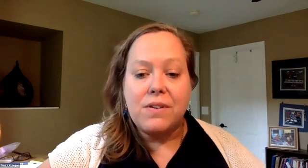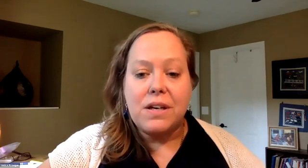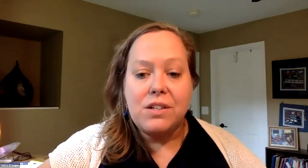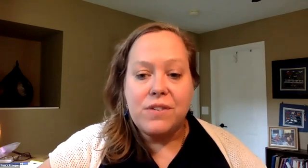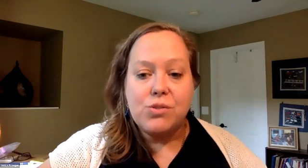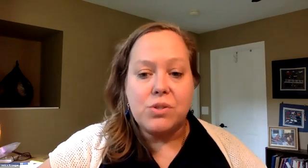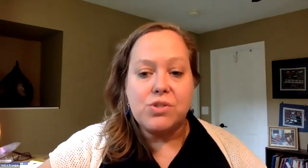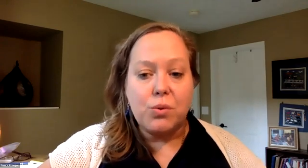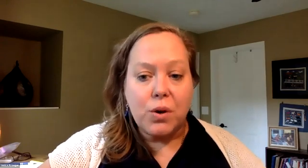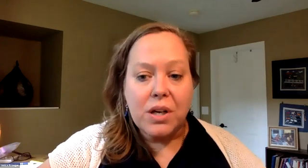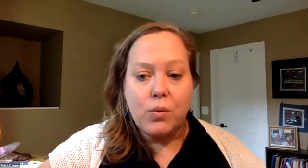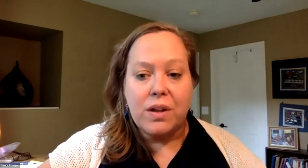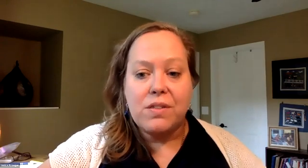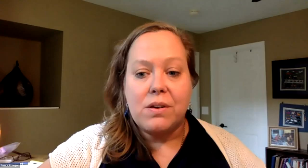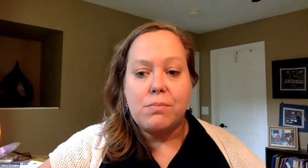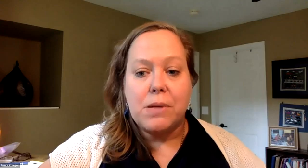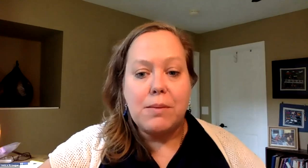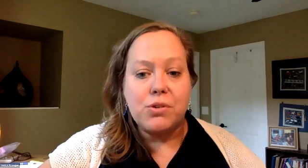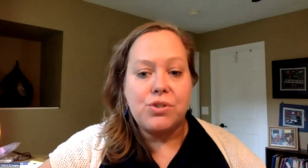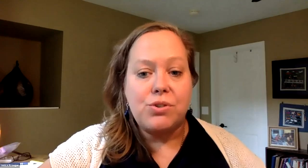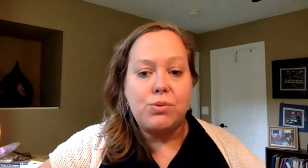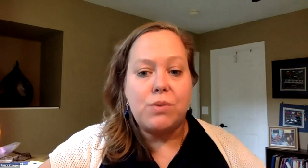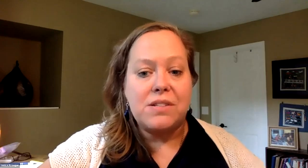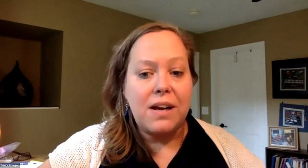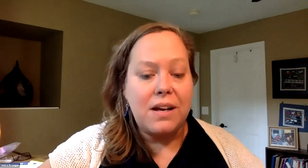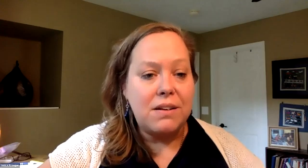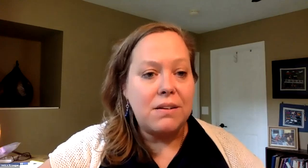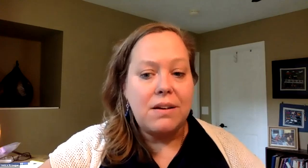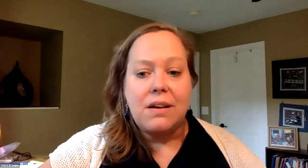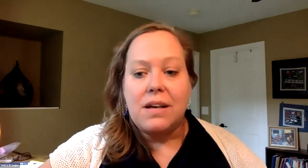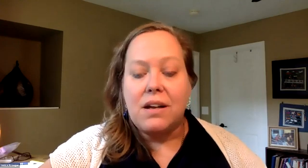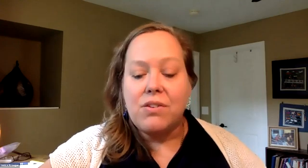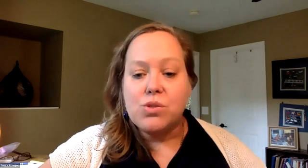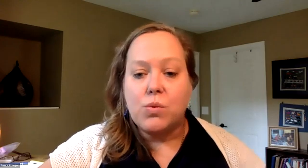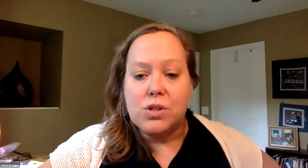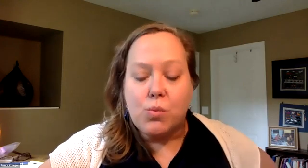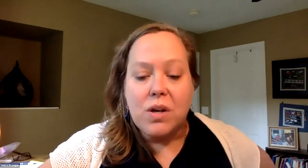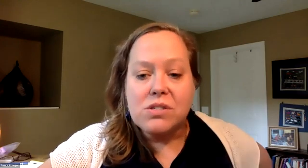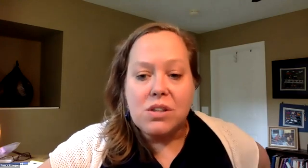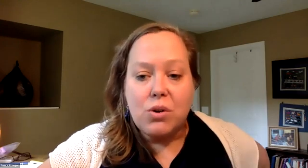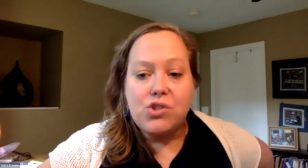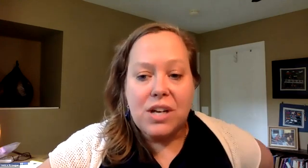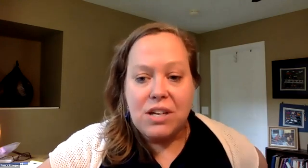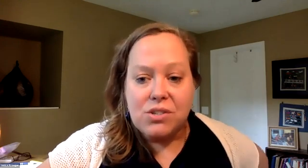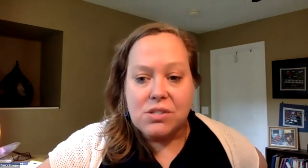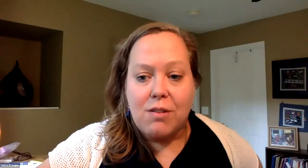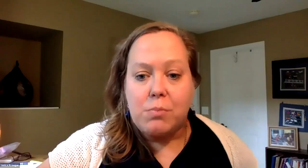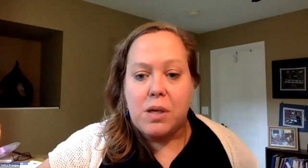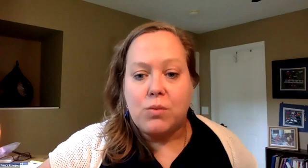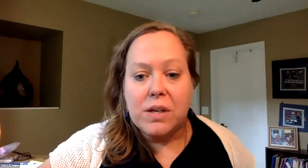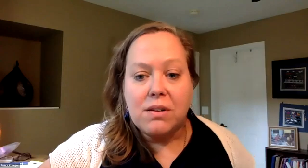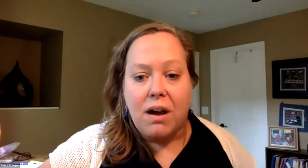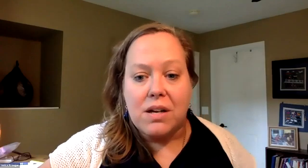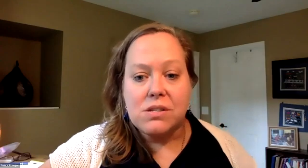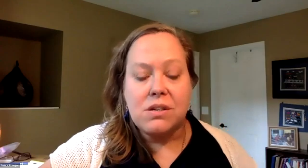have individuals you're working with been able to attain? In other words, what slow changes have